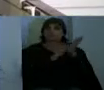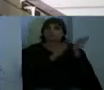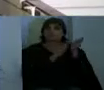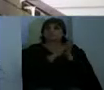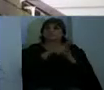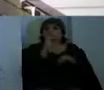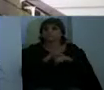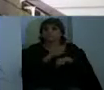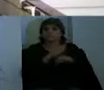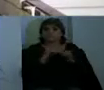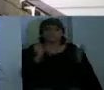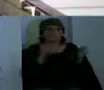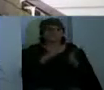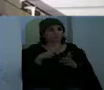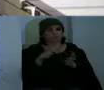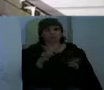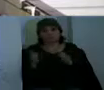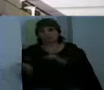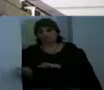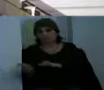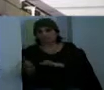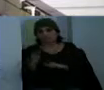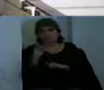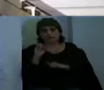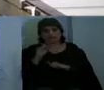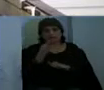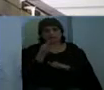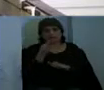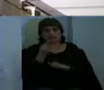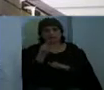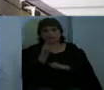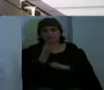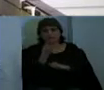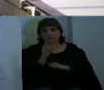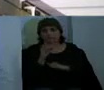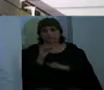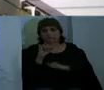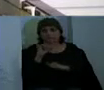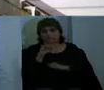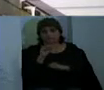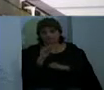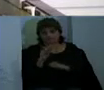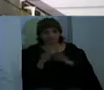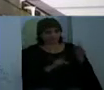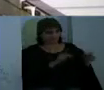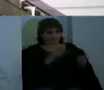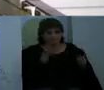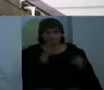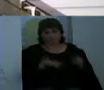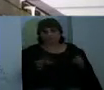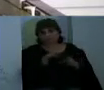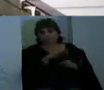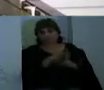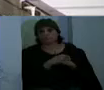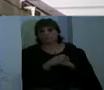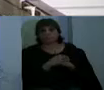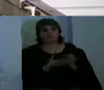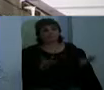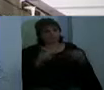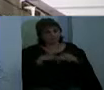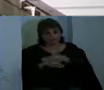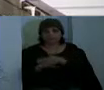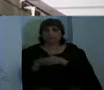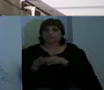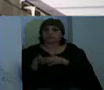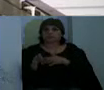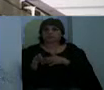were all Baptist and Methodist people around there. So she would come into the neighborhood where